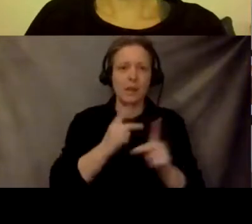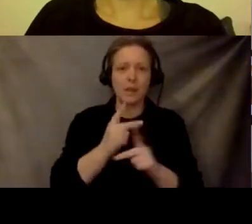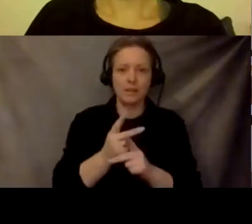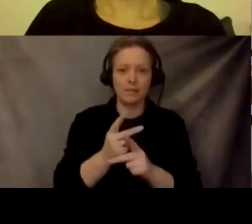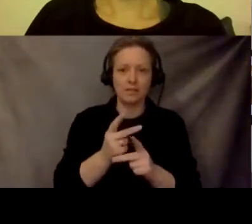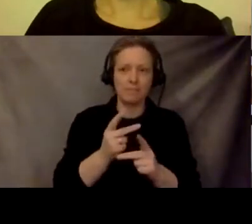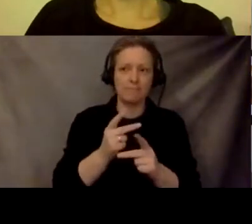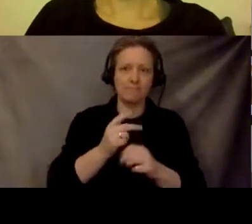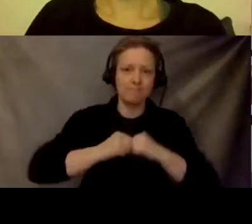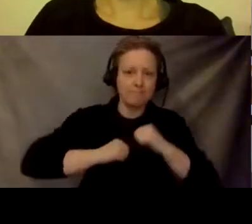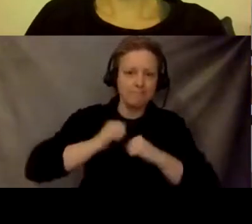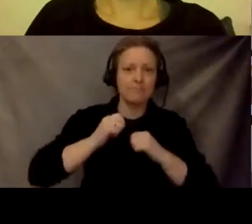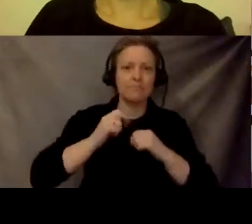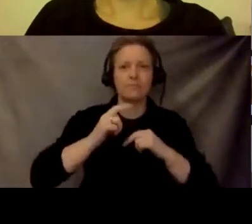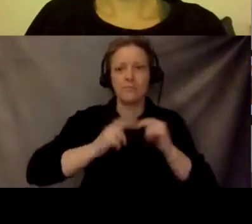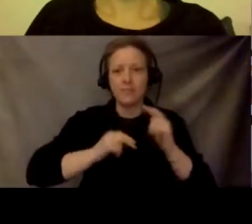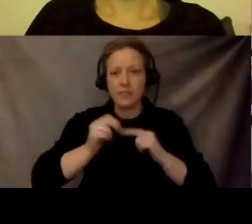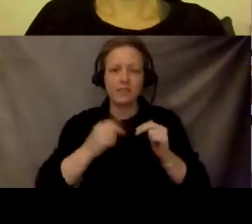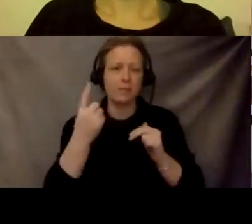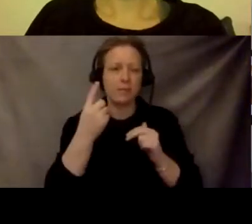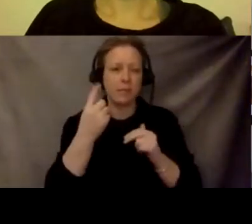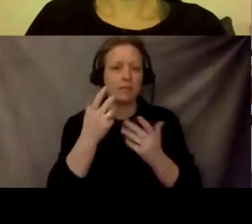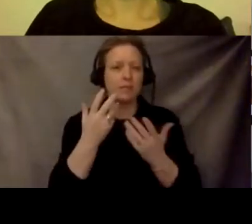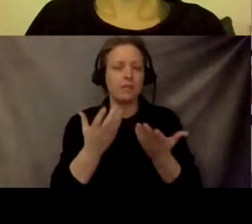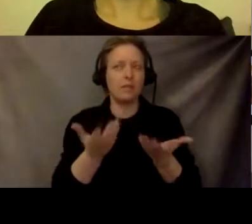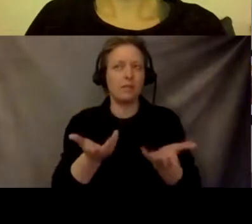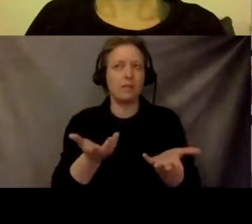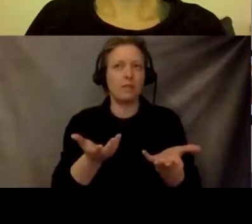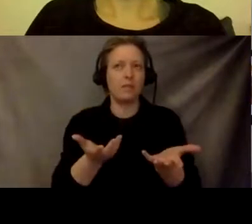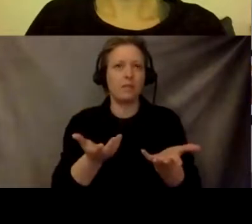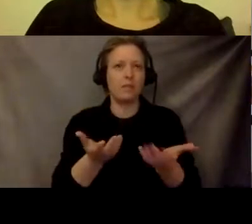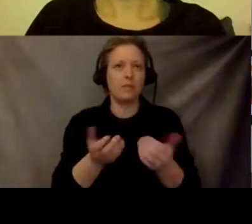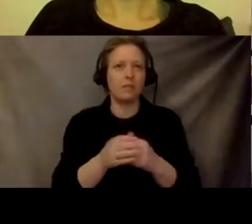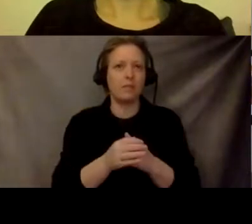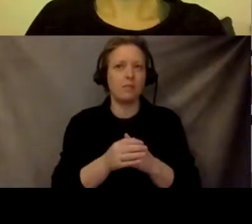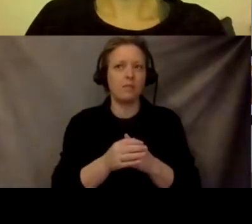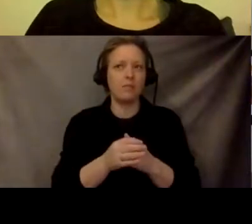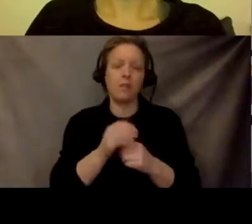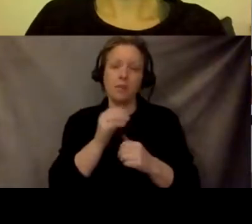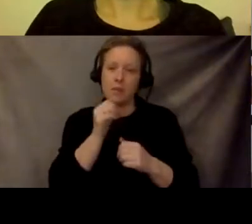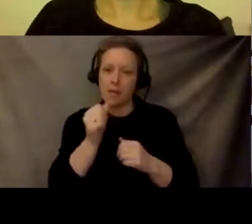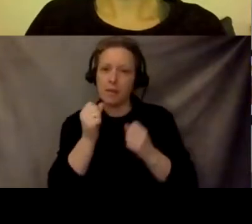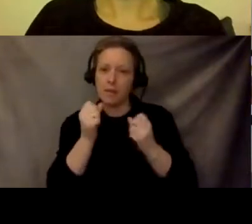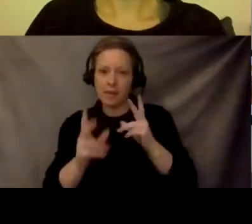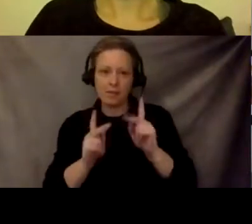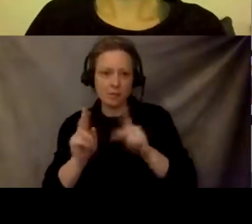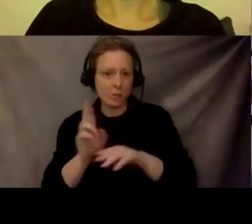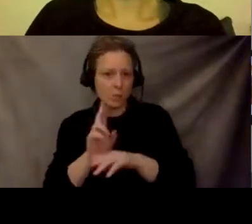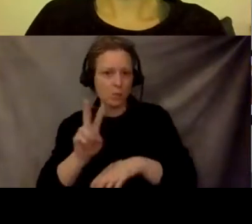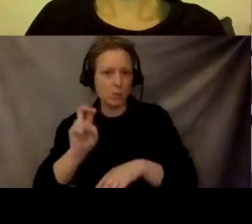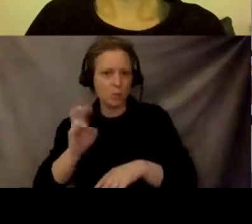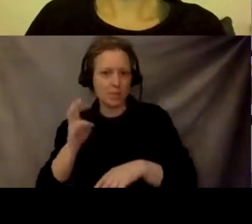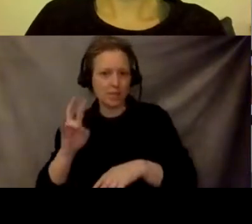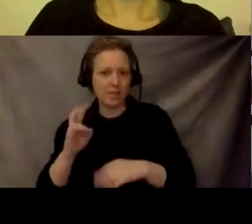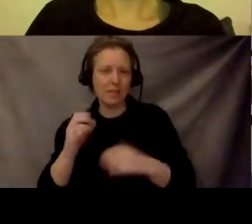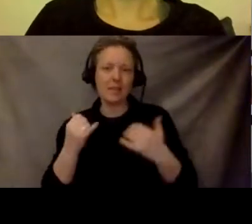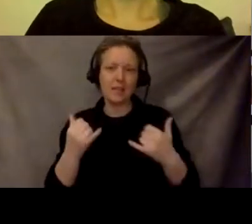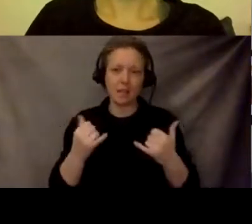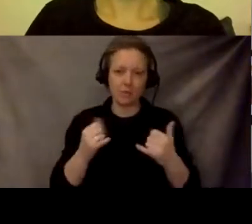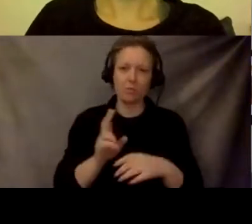Not everybody's going to 217. We now, as you know, are doing some auxiliary lanes, and that's a good way of getting